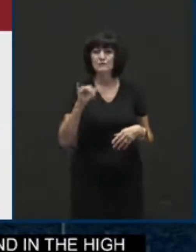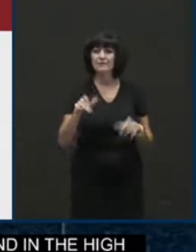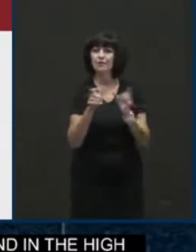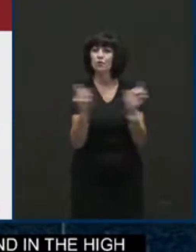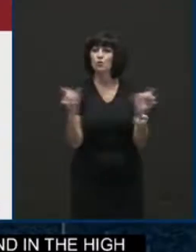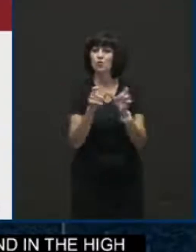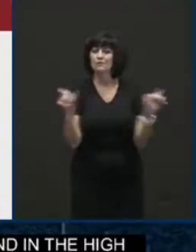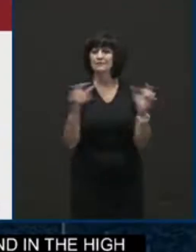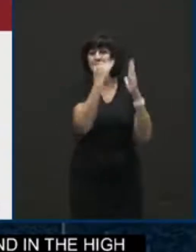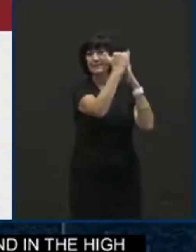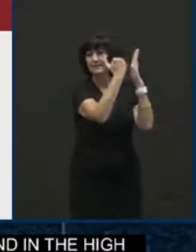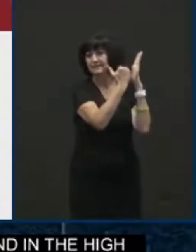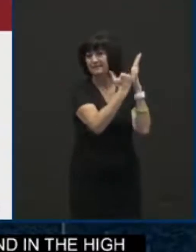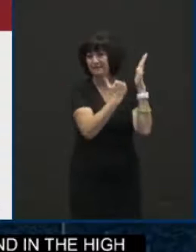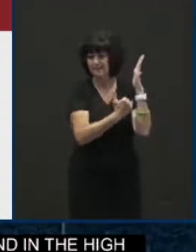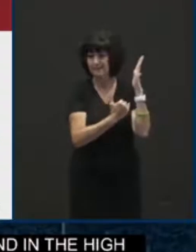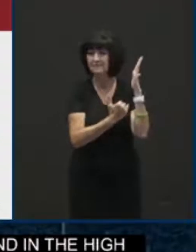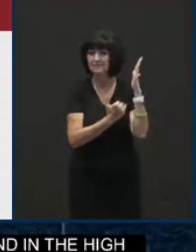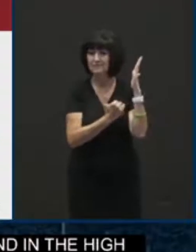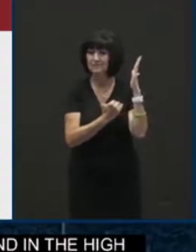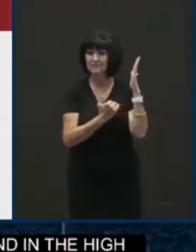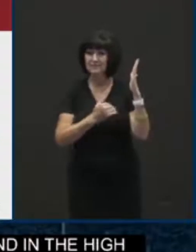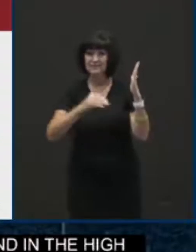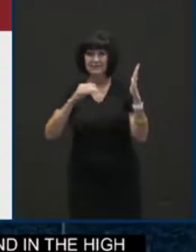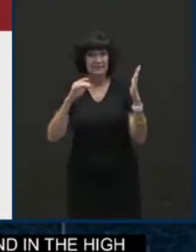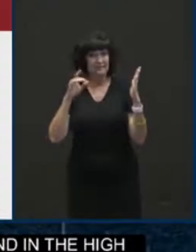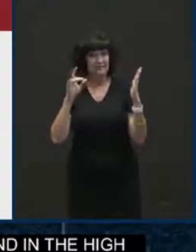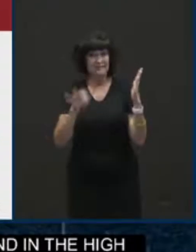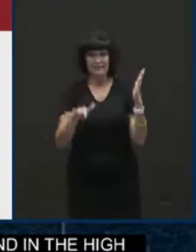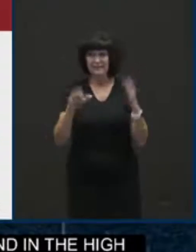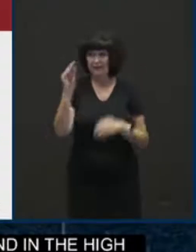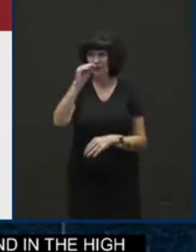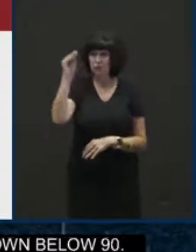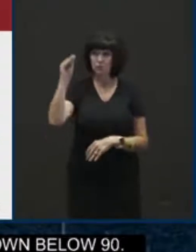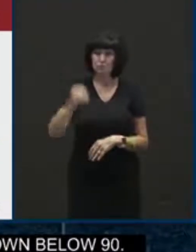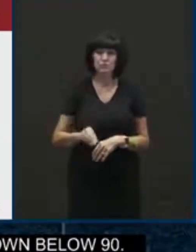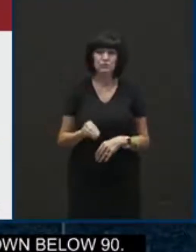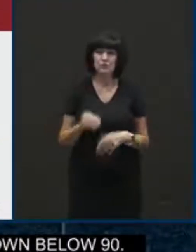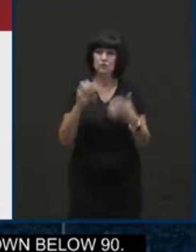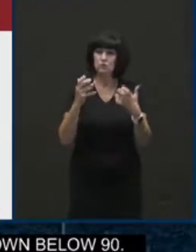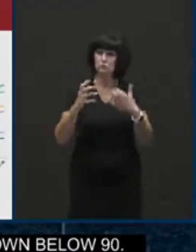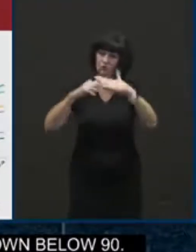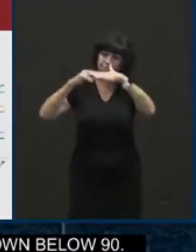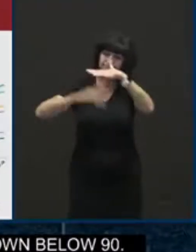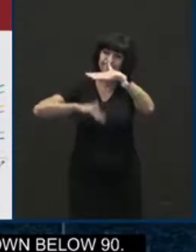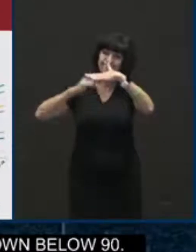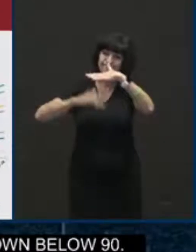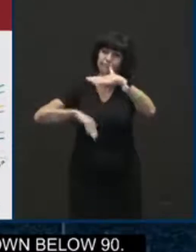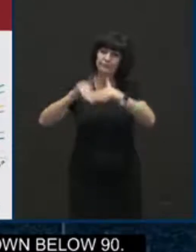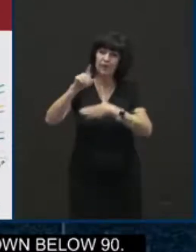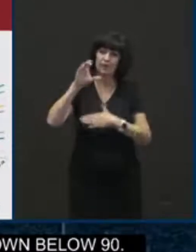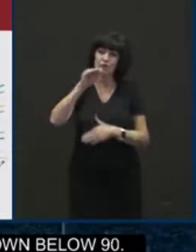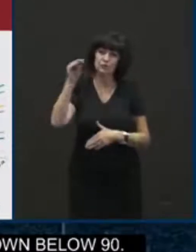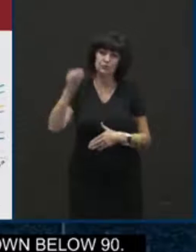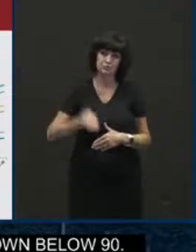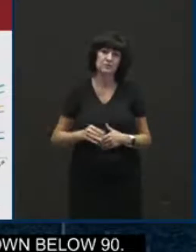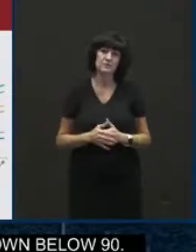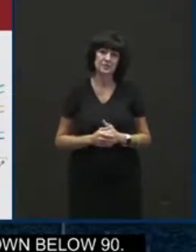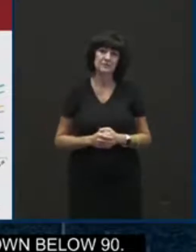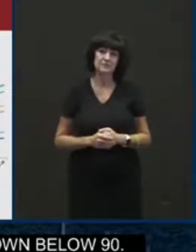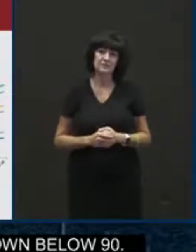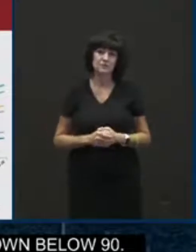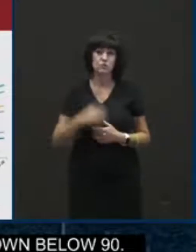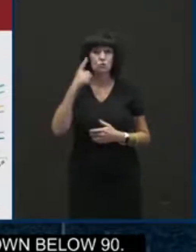90 and significantly below that over time. The ultimate goal for our